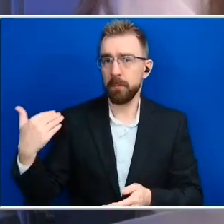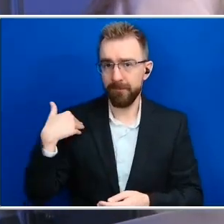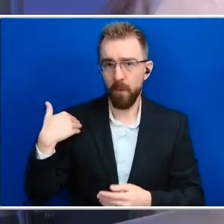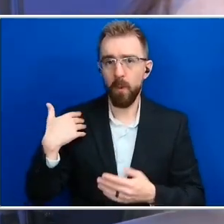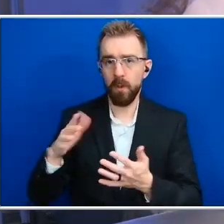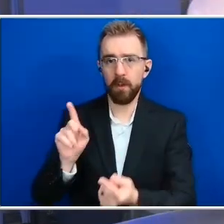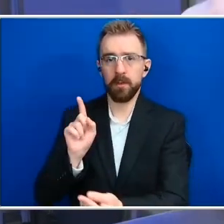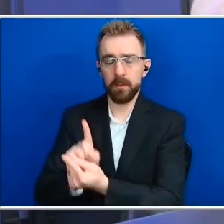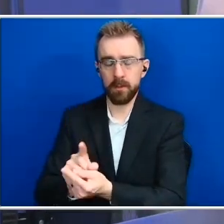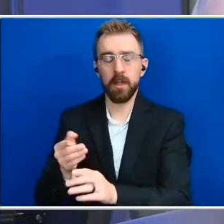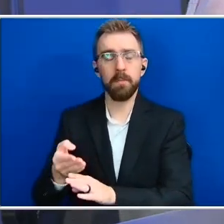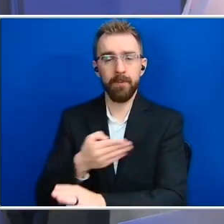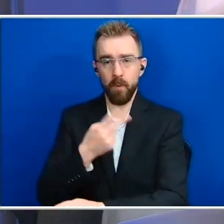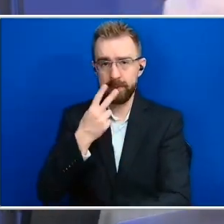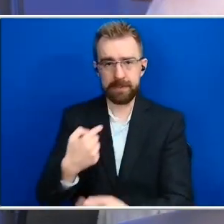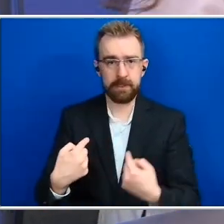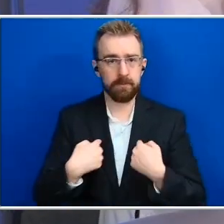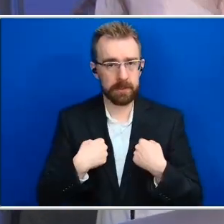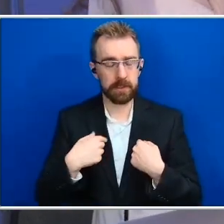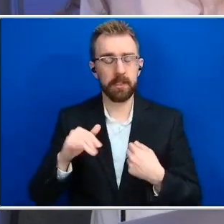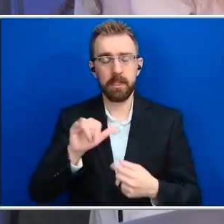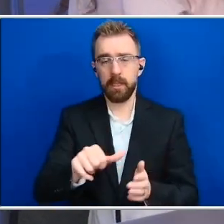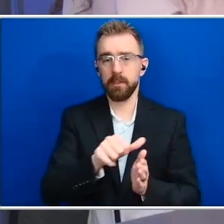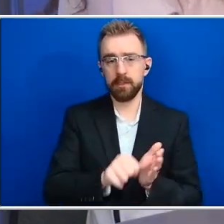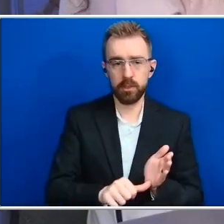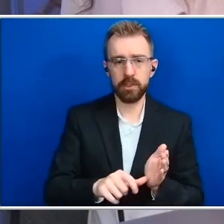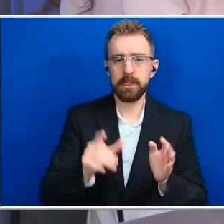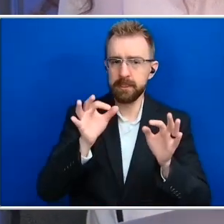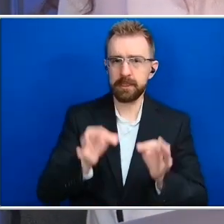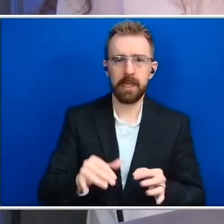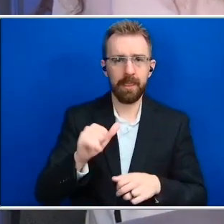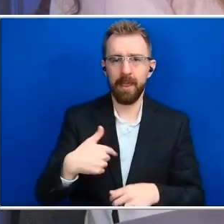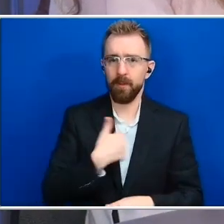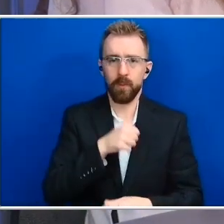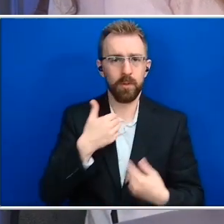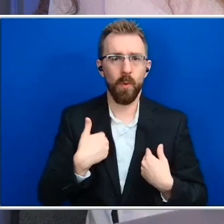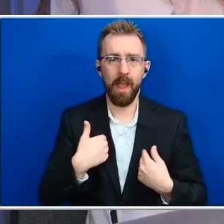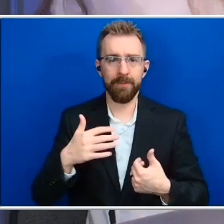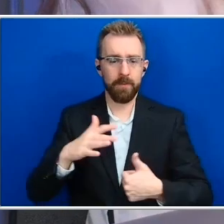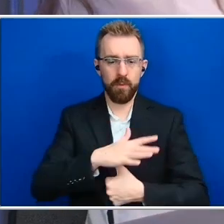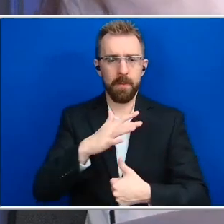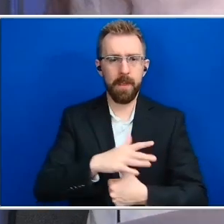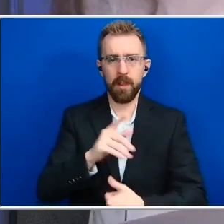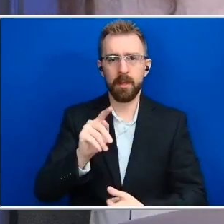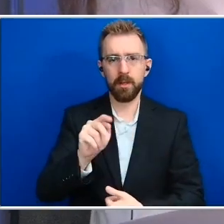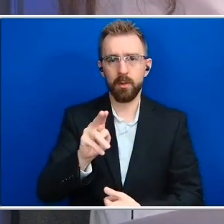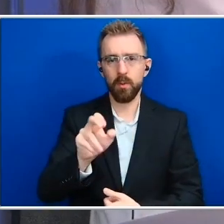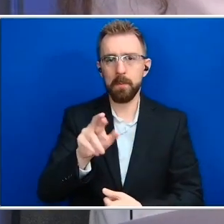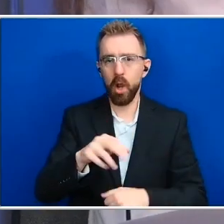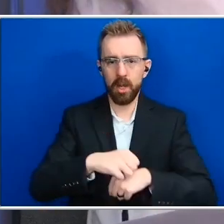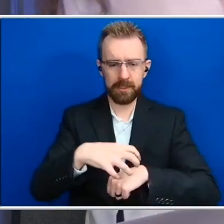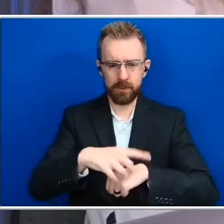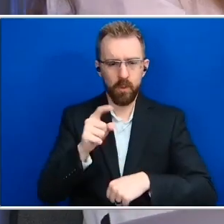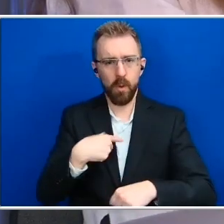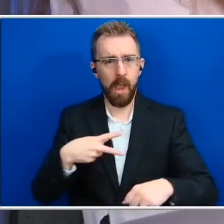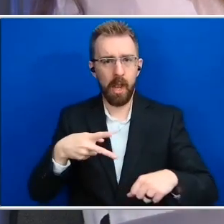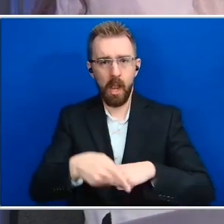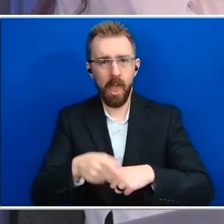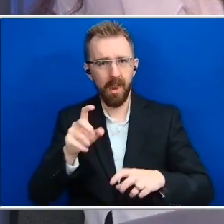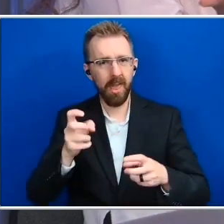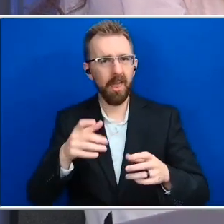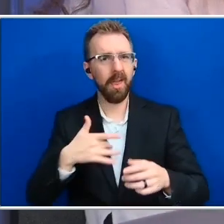and the surgeon decided that we don't have a primary tumor. I don't know where to cut, because they cut from outside.